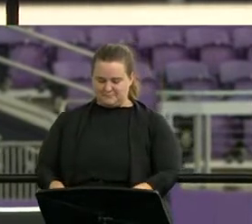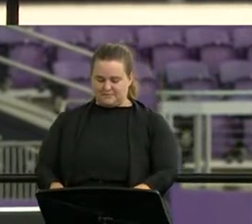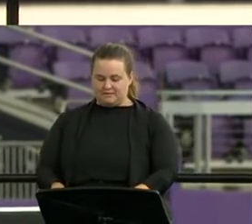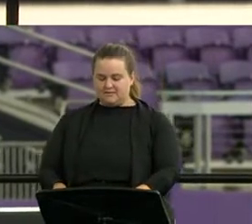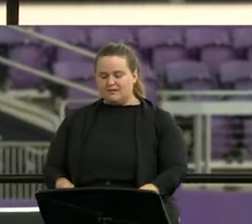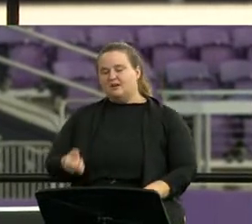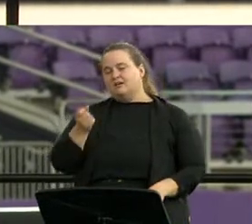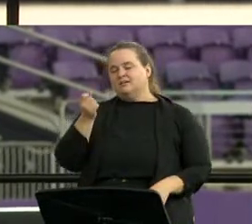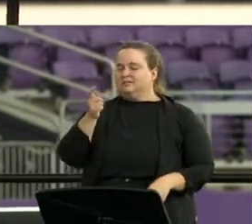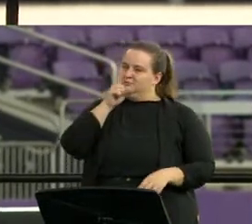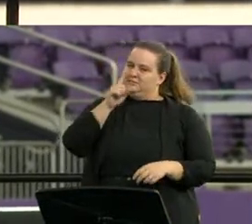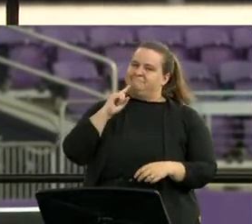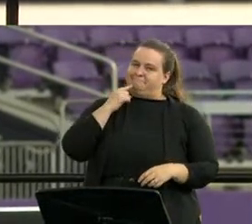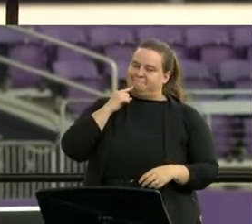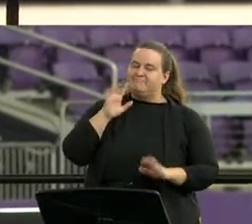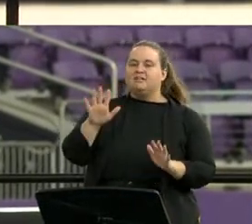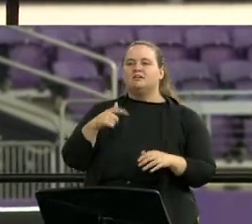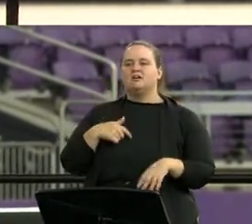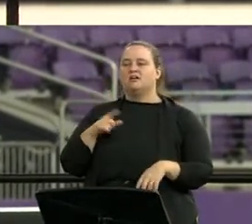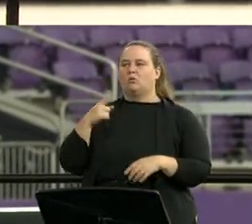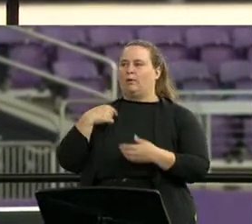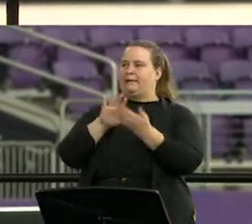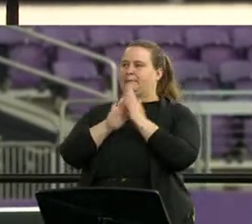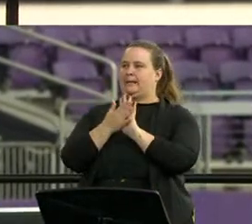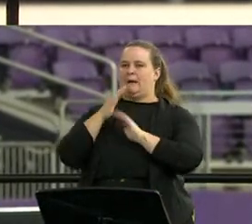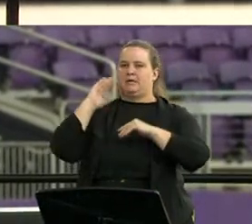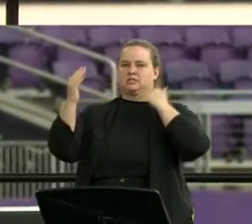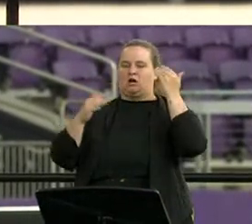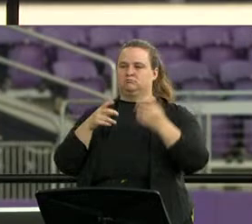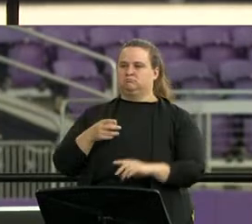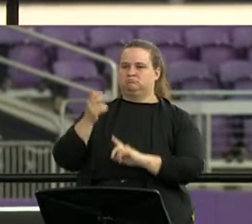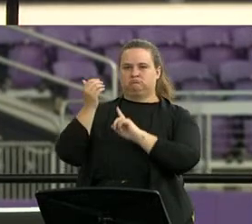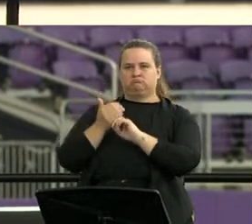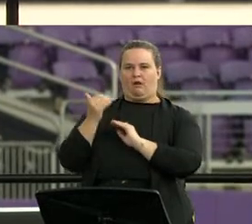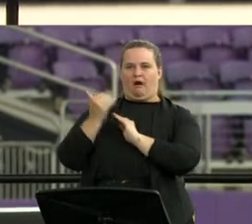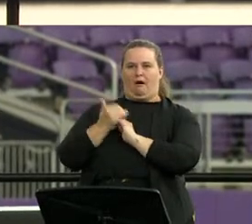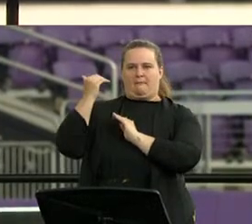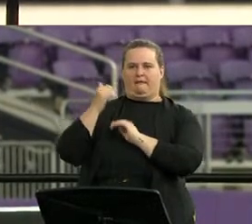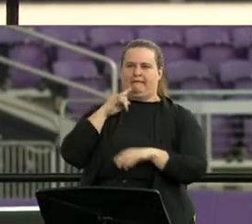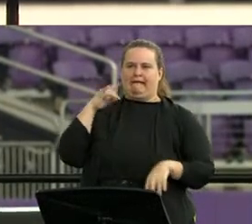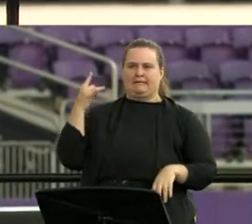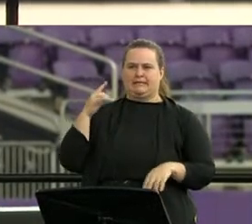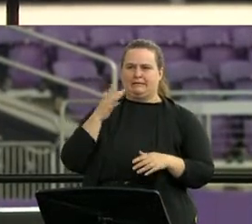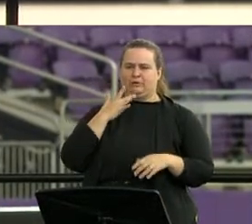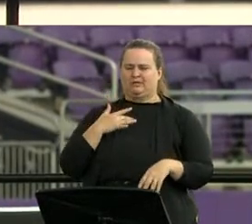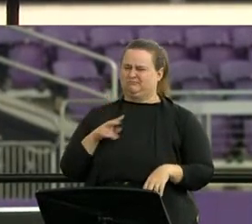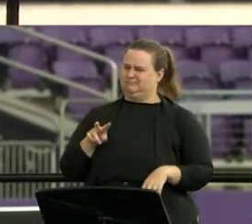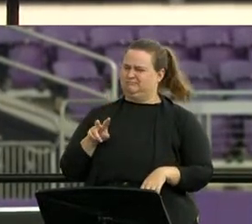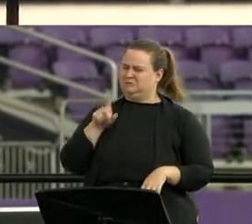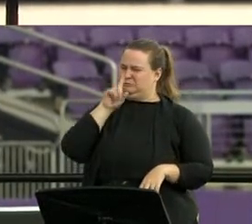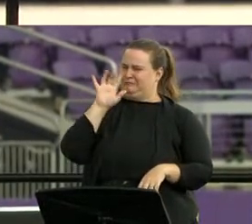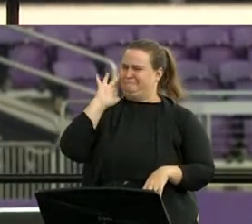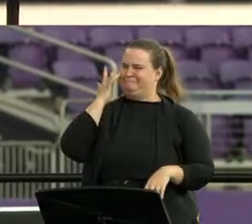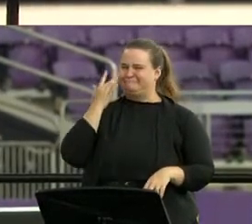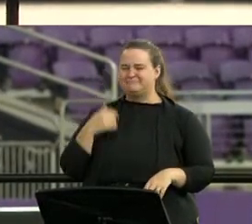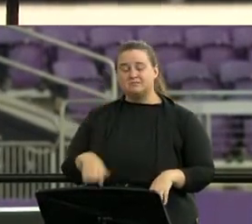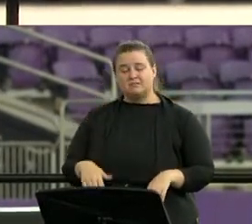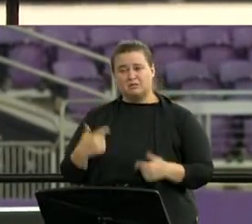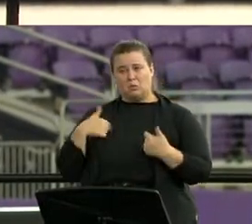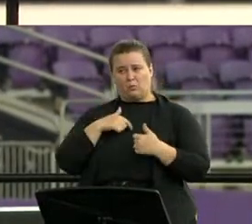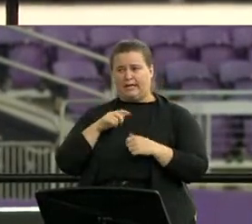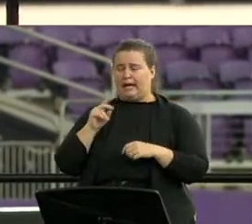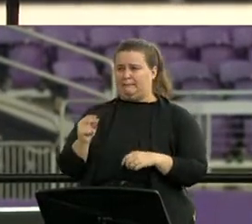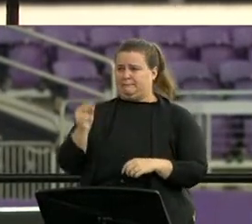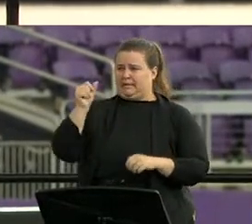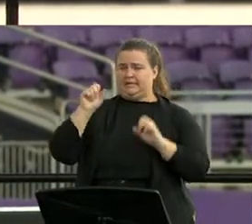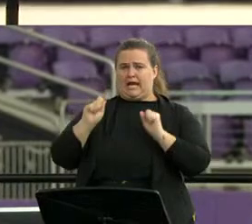In all seriousness, the idea that we magically turn into adults on our 18th birthdays always bothered me. Are we supposed to instantly